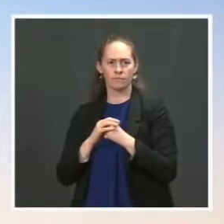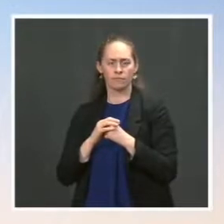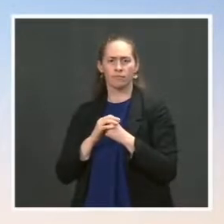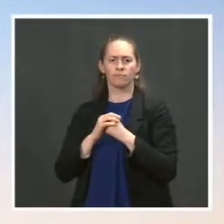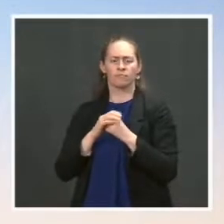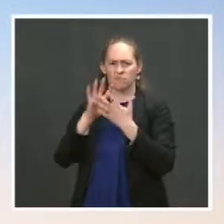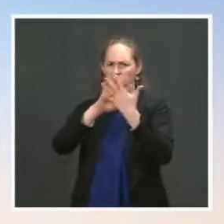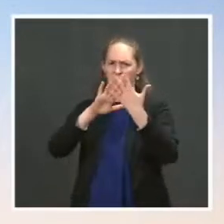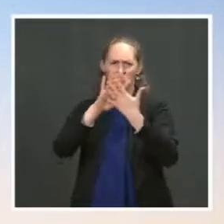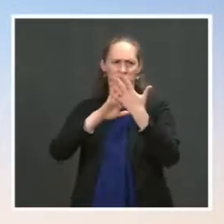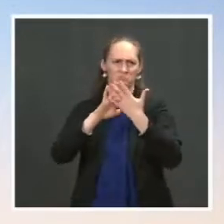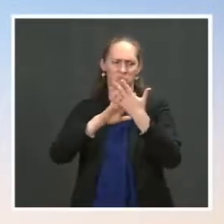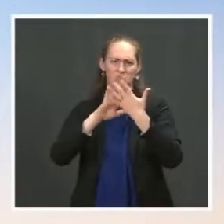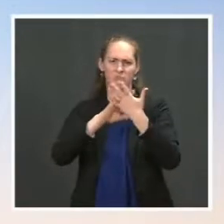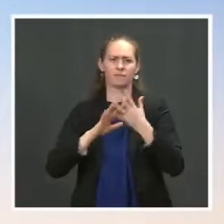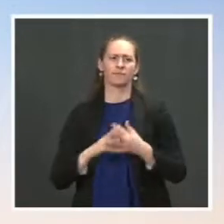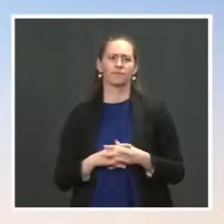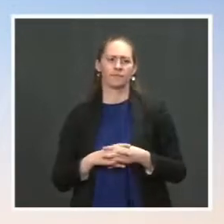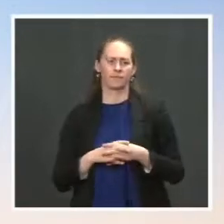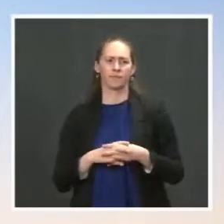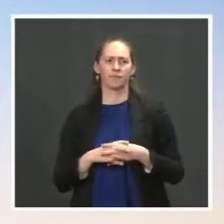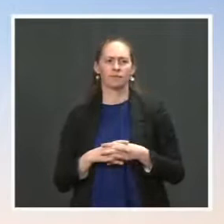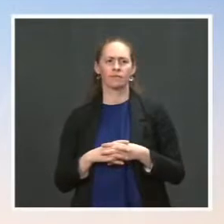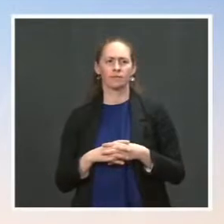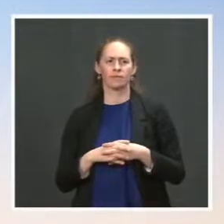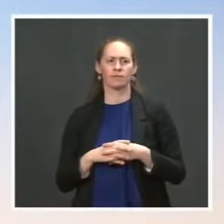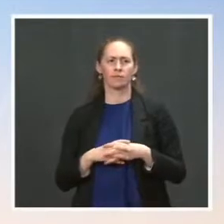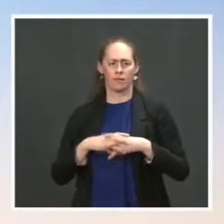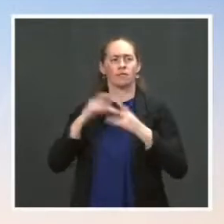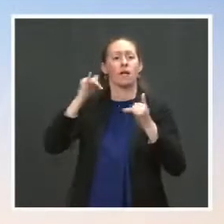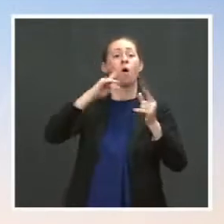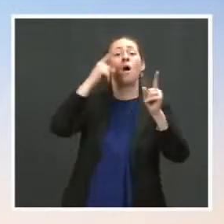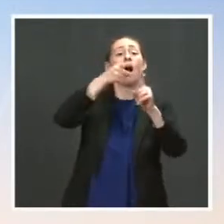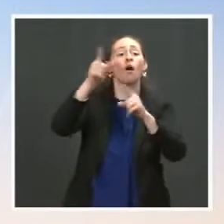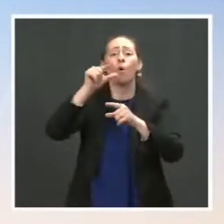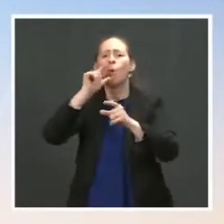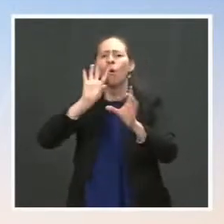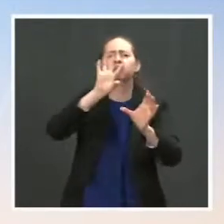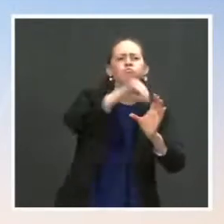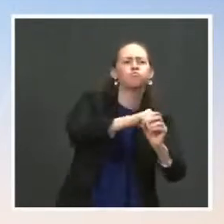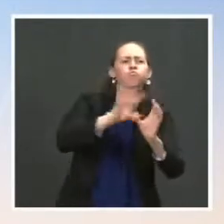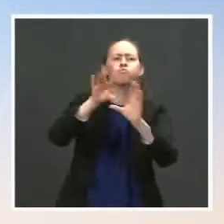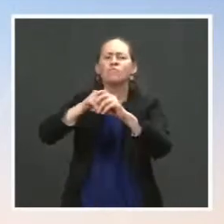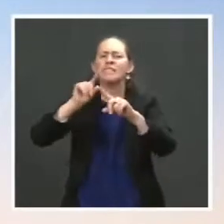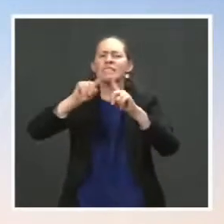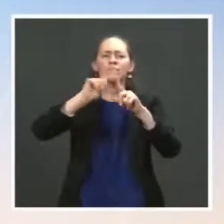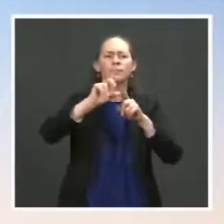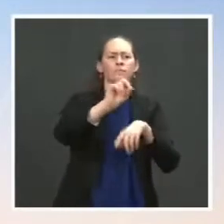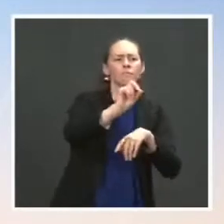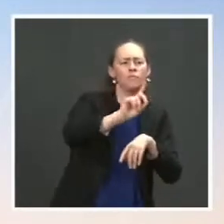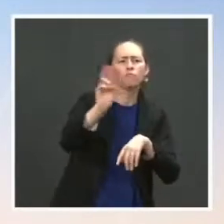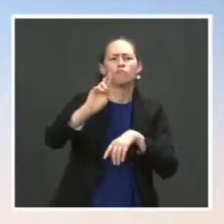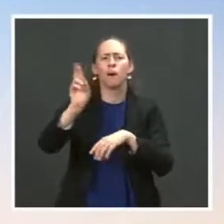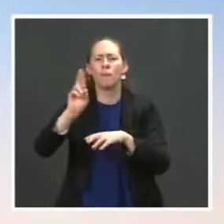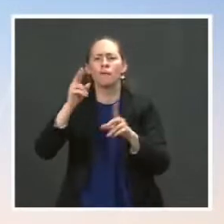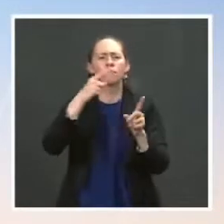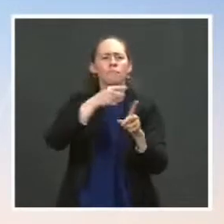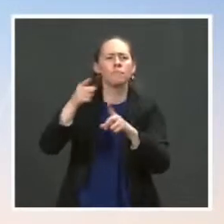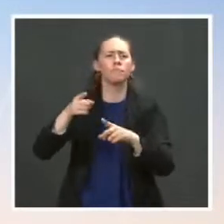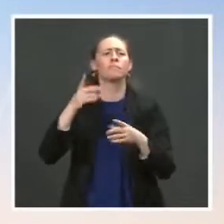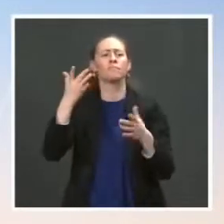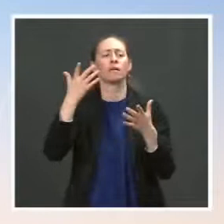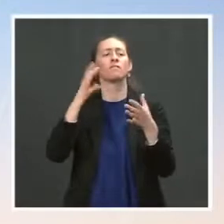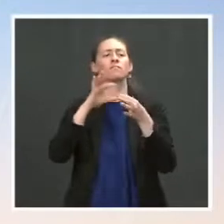decision for the different parties that are all involved in that. Our responsibility mostly has to do with the environmental